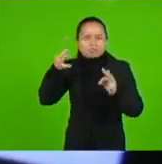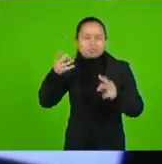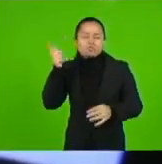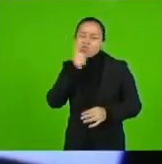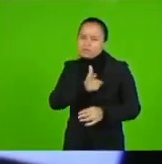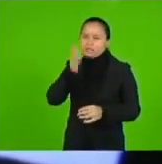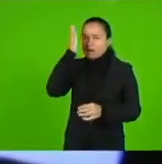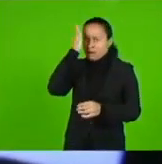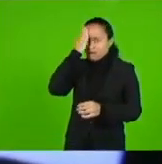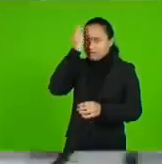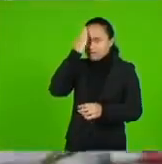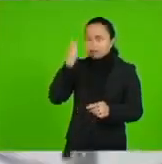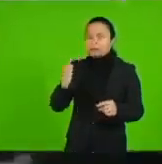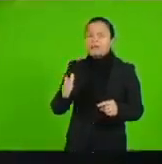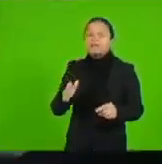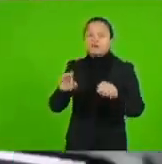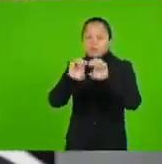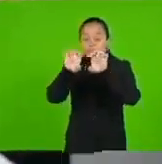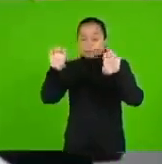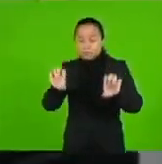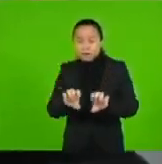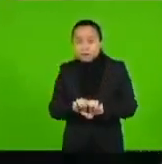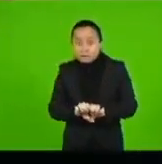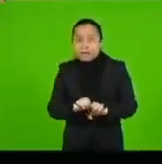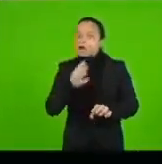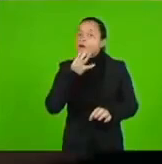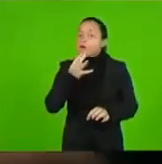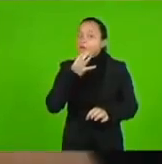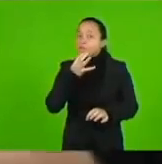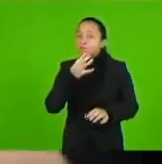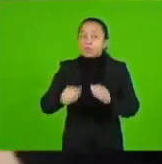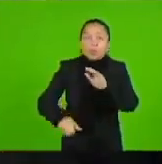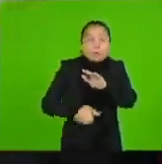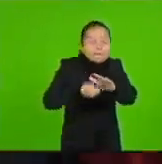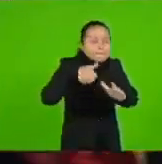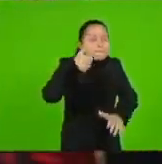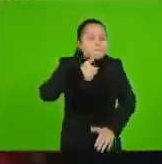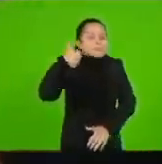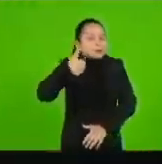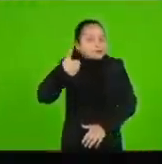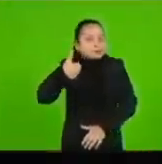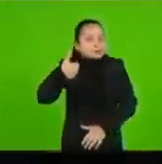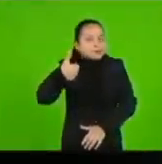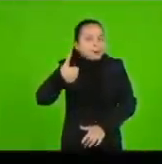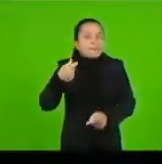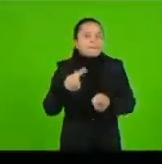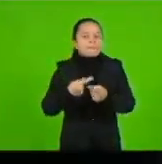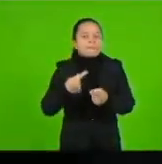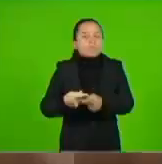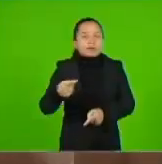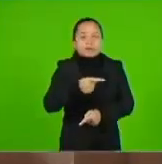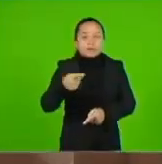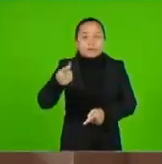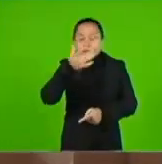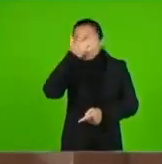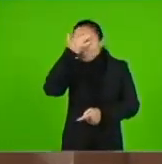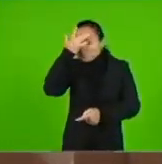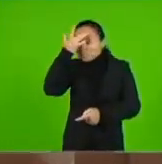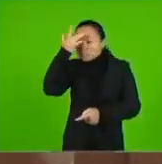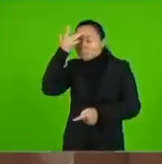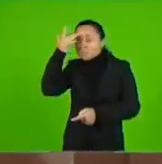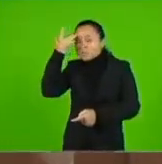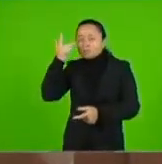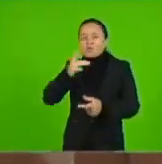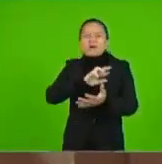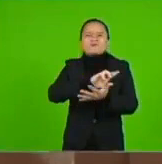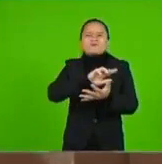the songs of praise in adoration to the Lord. This structure is known as Pioneer on its format, reaching hundreds and thousands of